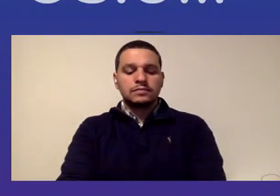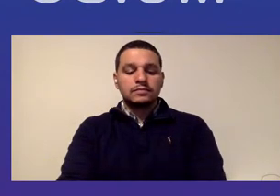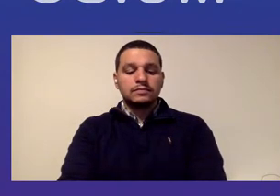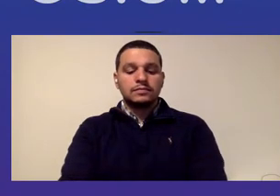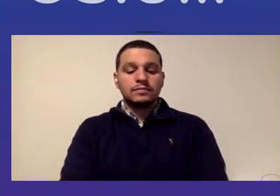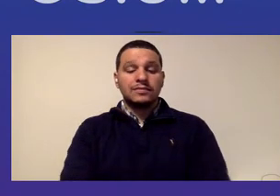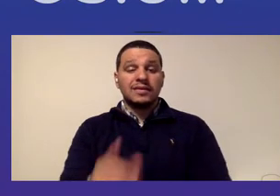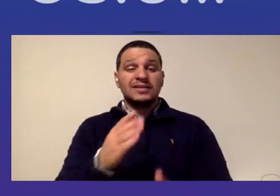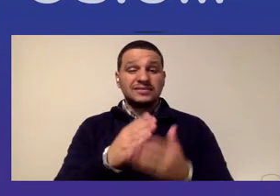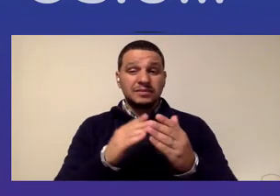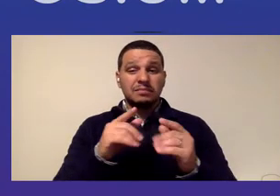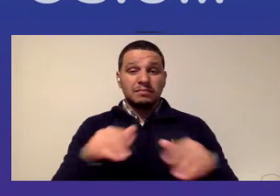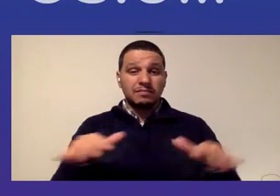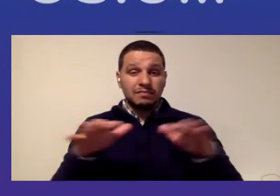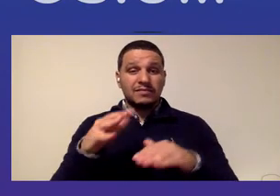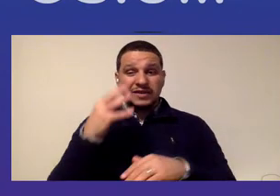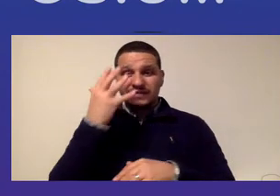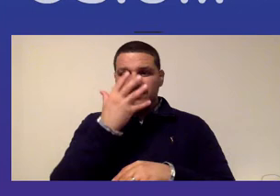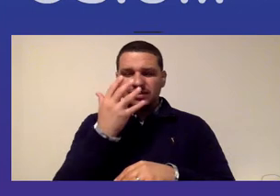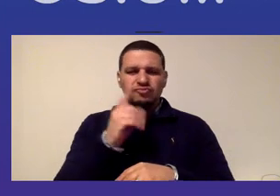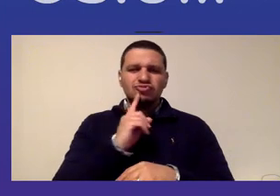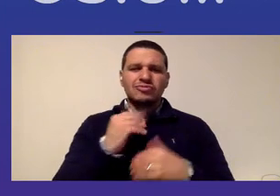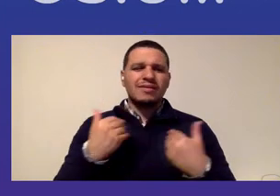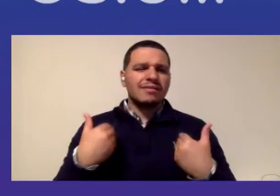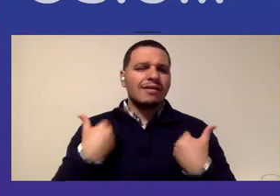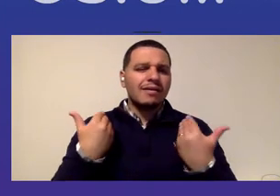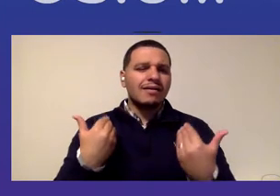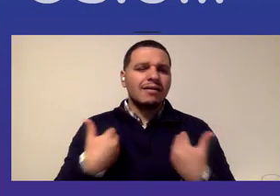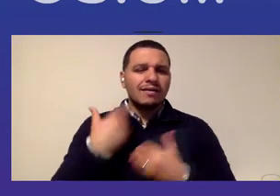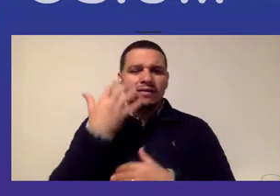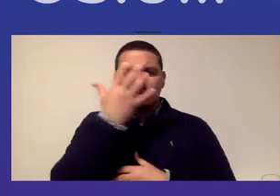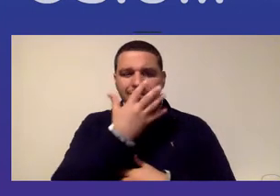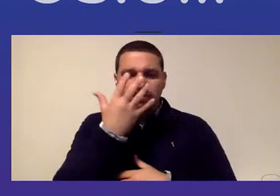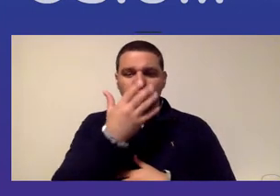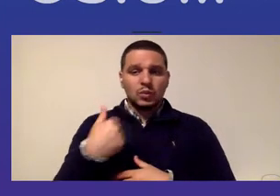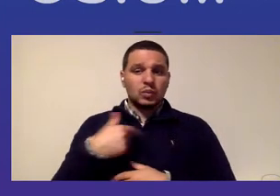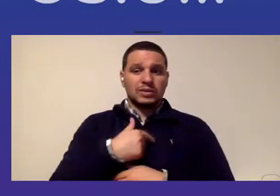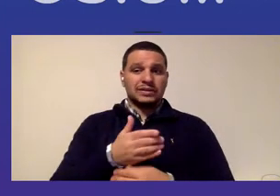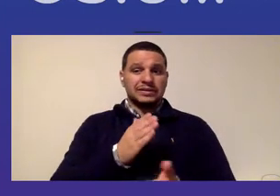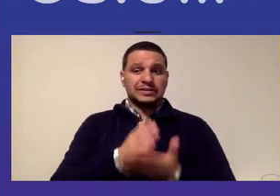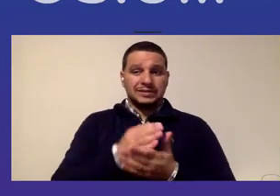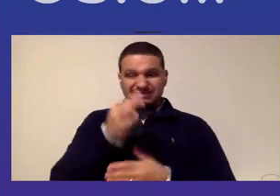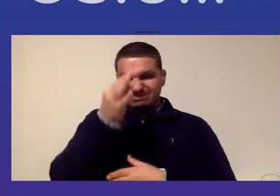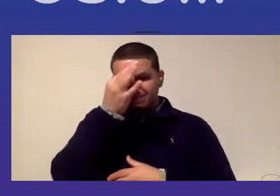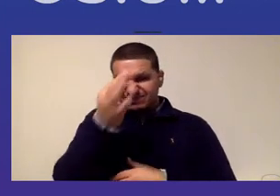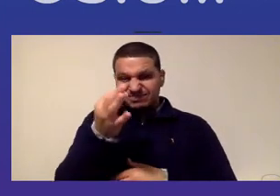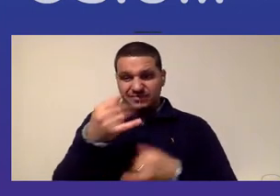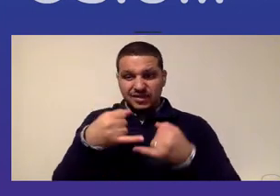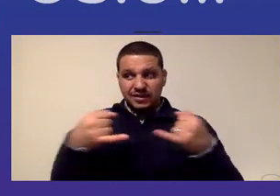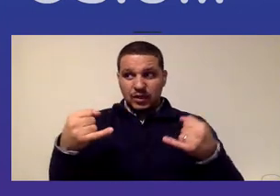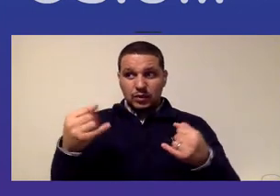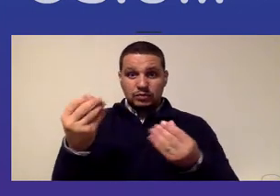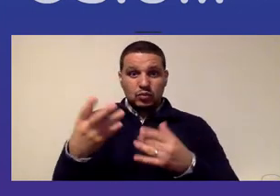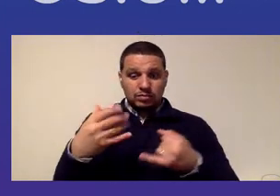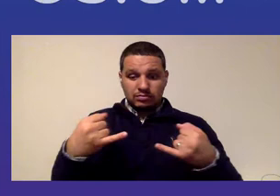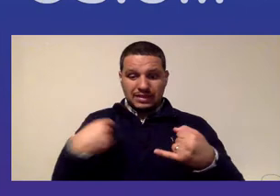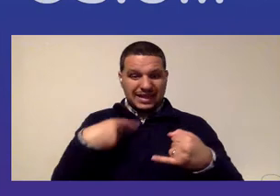some of these faces so, so young. We stop a few inches from the line we have been told not to